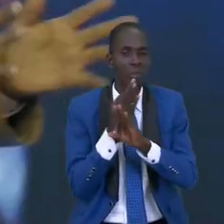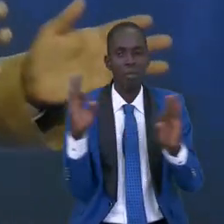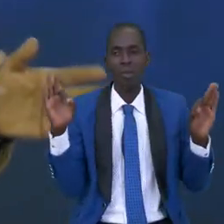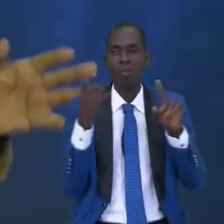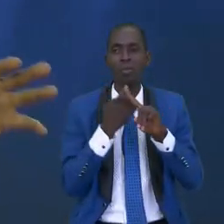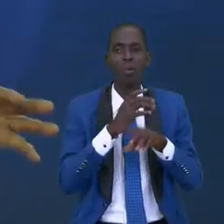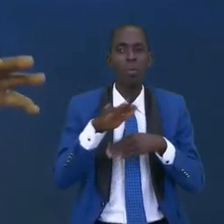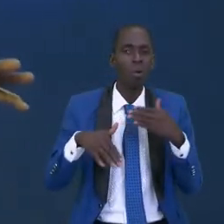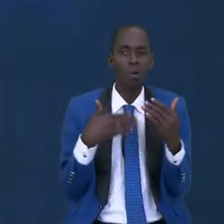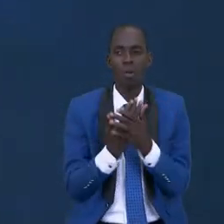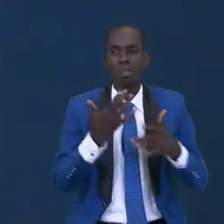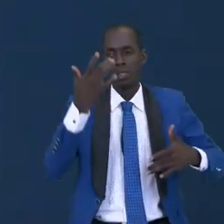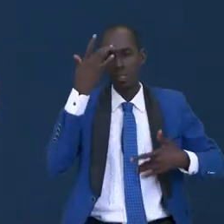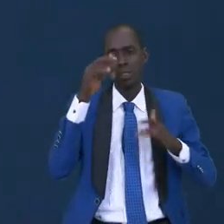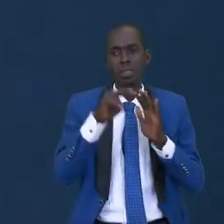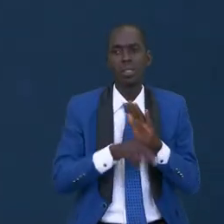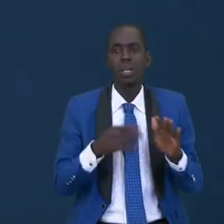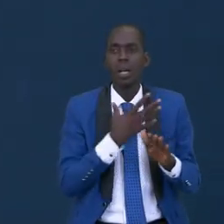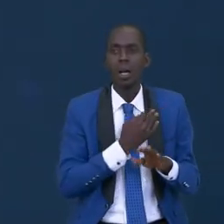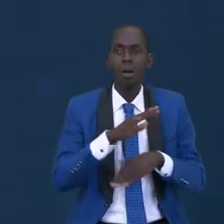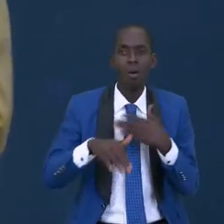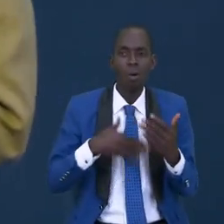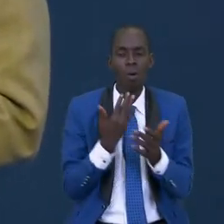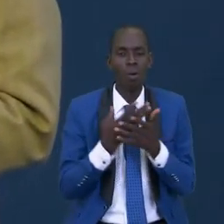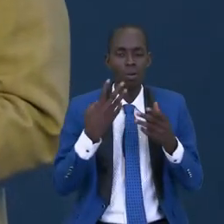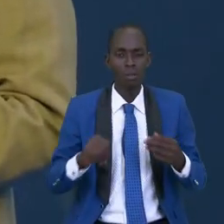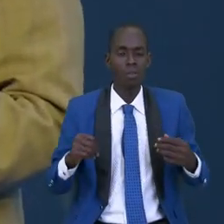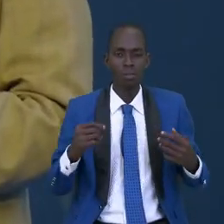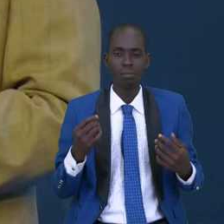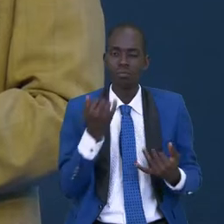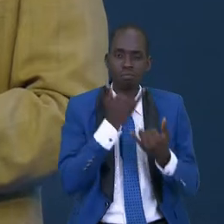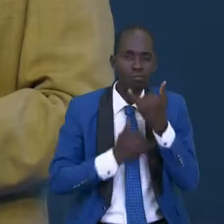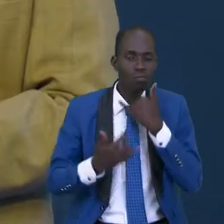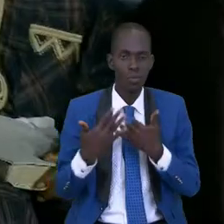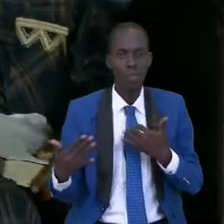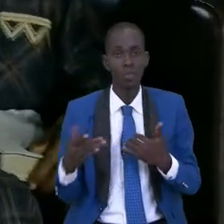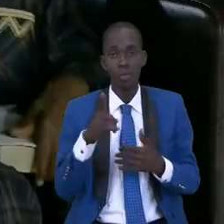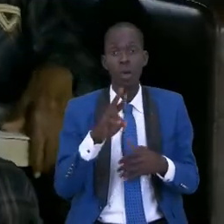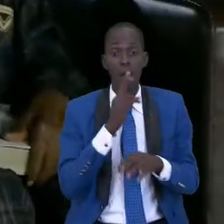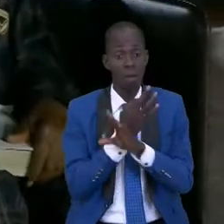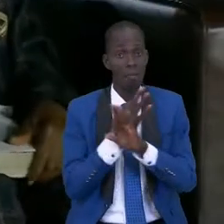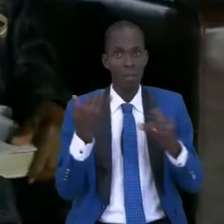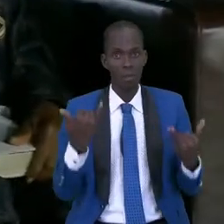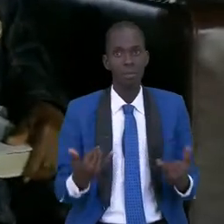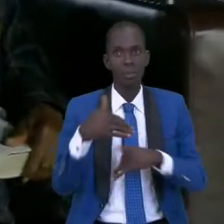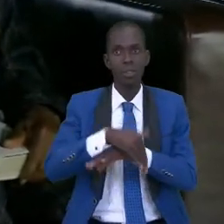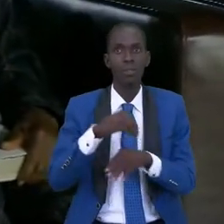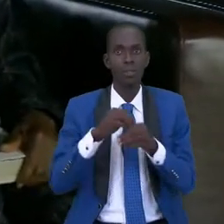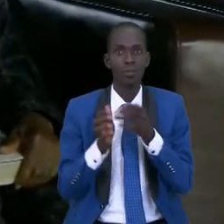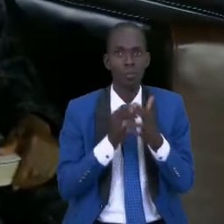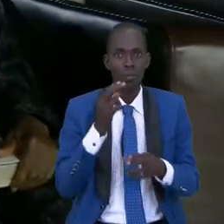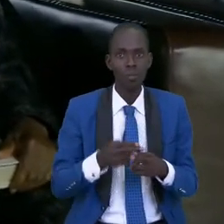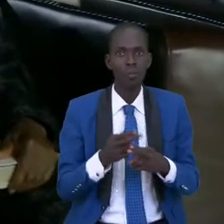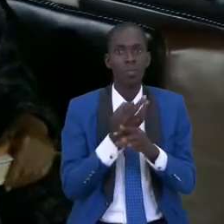all sicknesses and all infirmities. Free. You're free tonight. Freedom